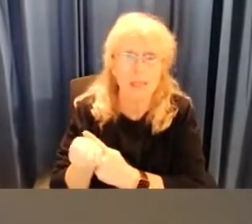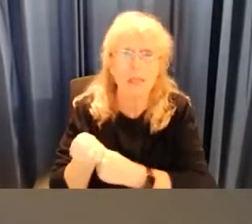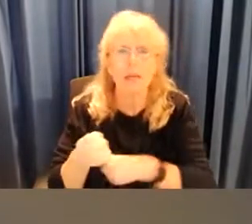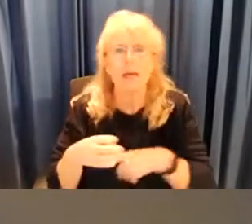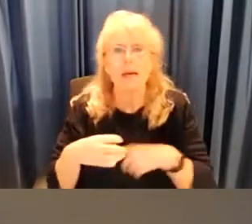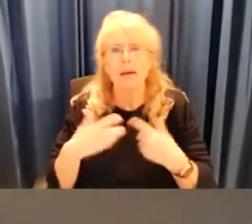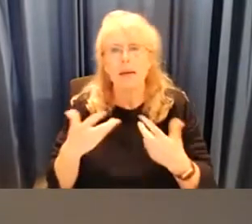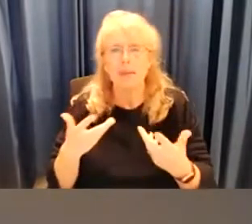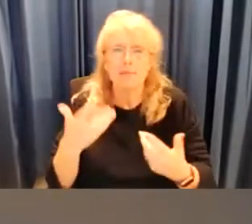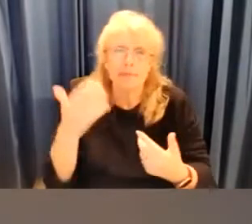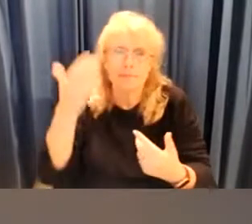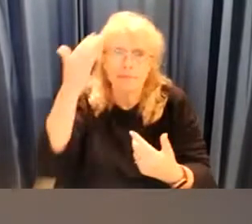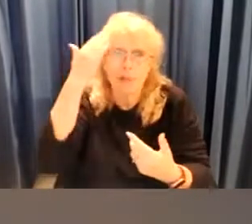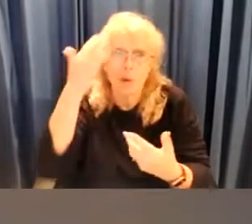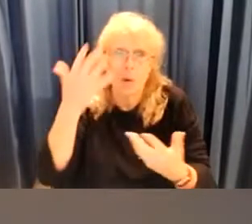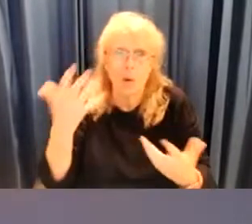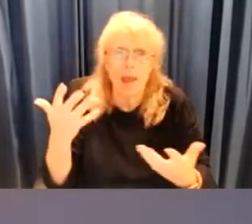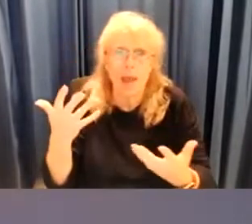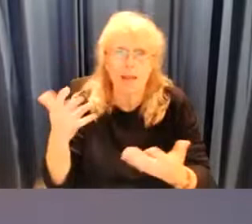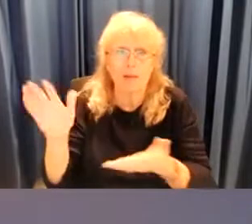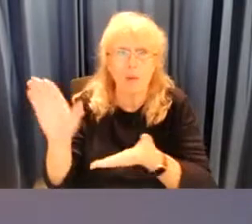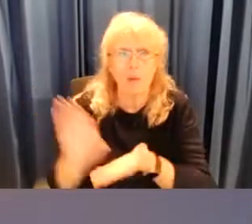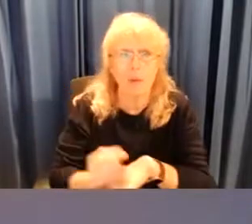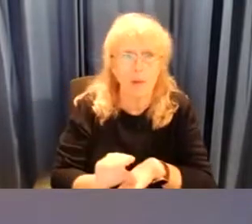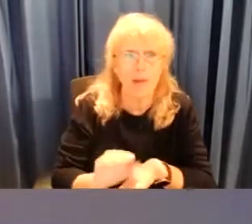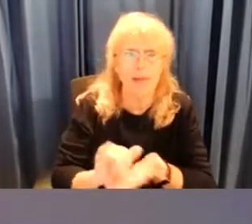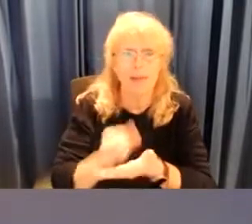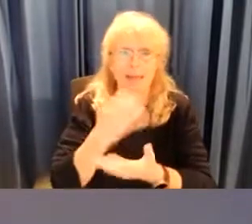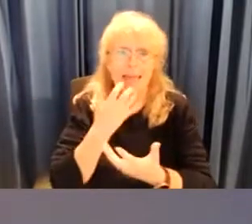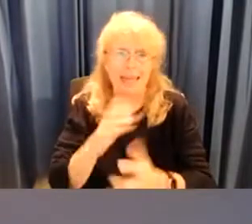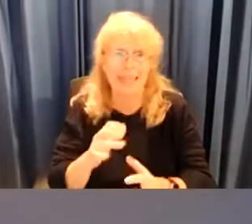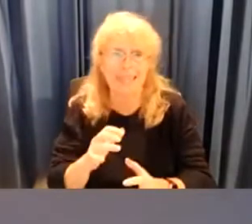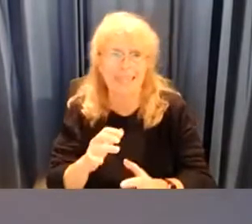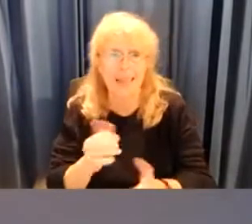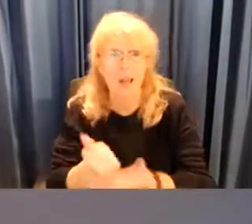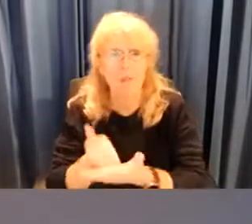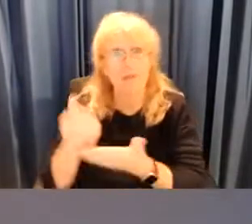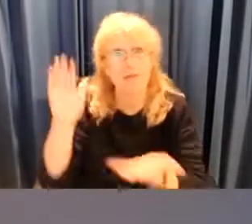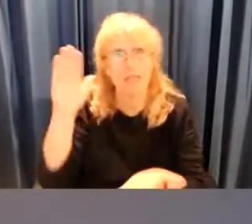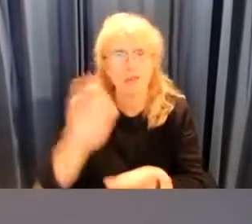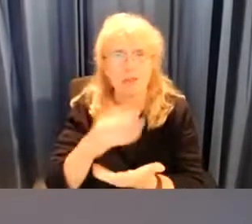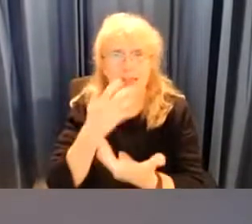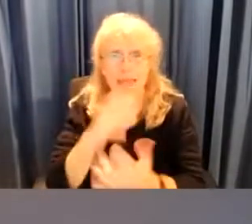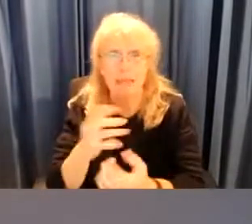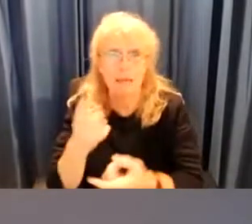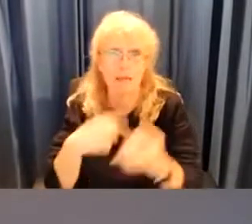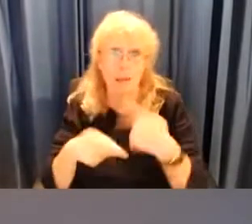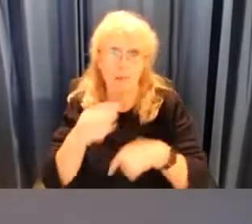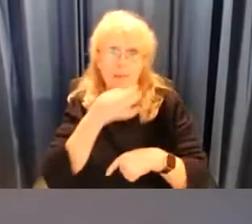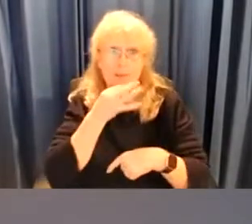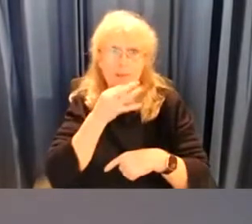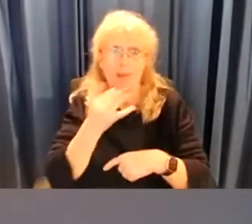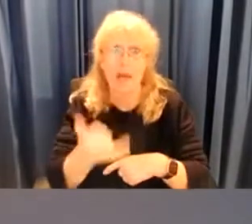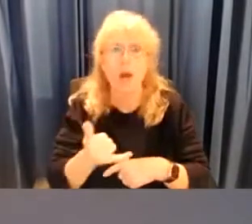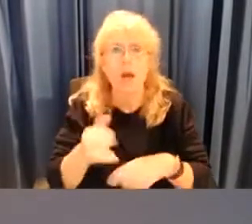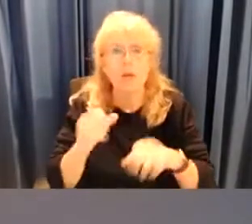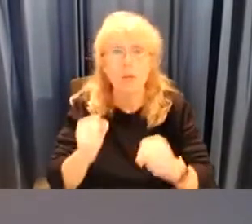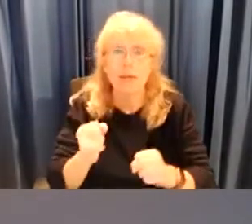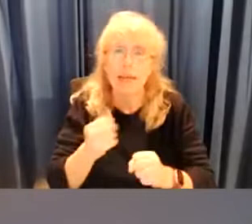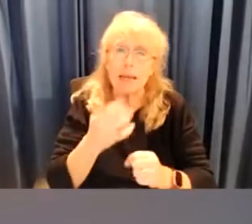you know, and reducing the heat that's coming our way. If we can just preserve our trees, it's